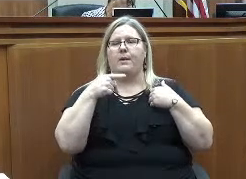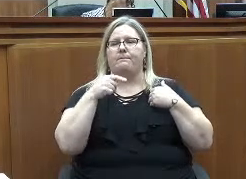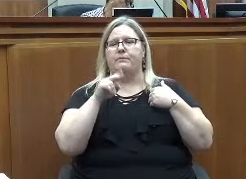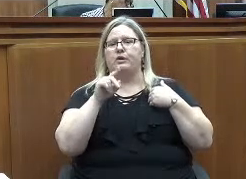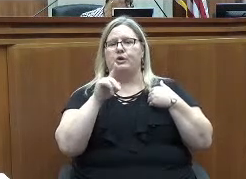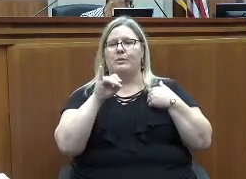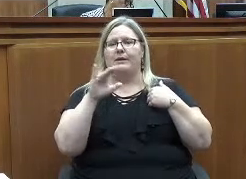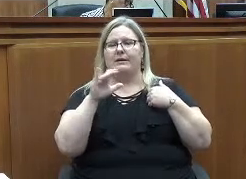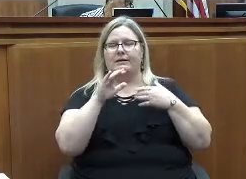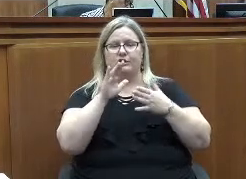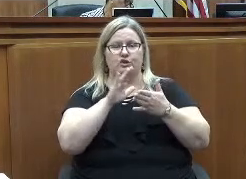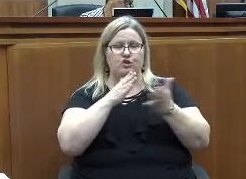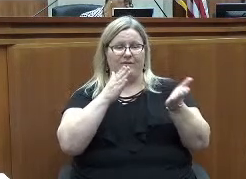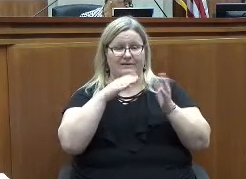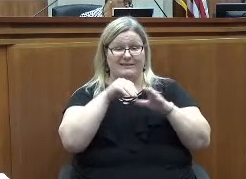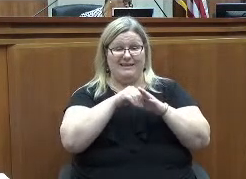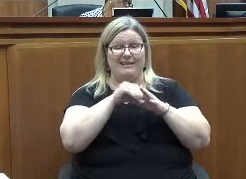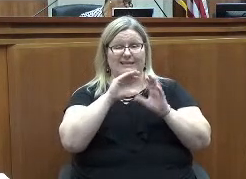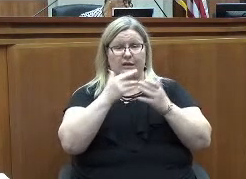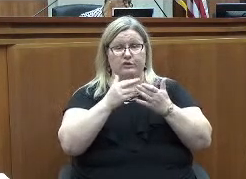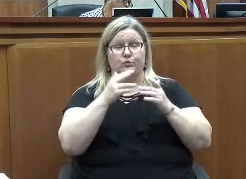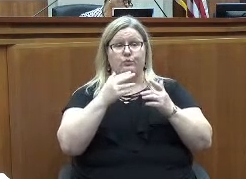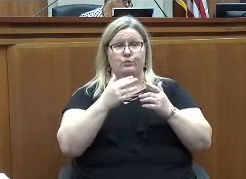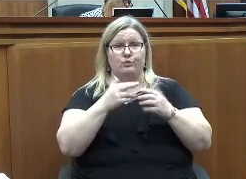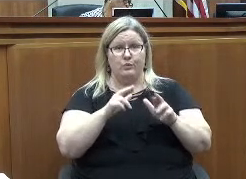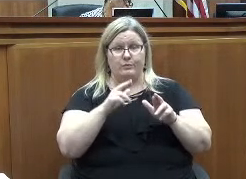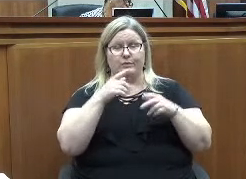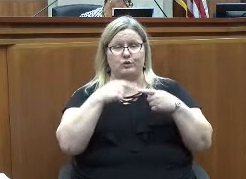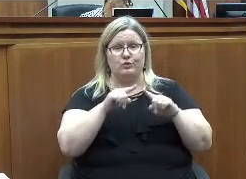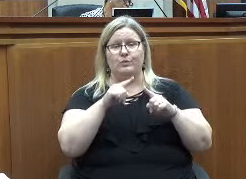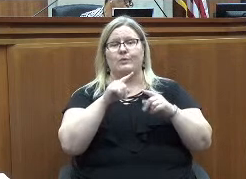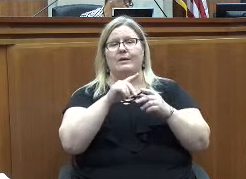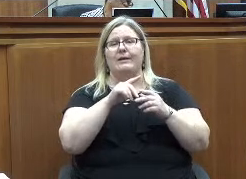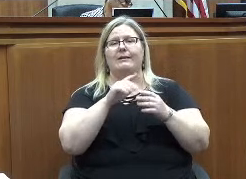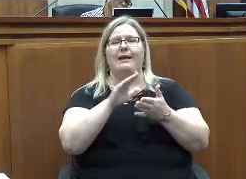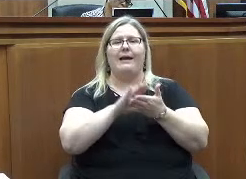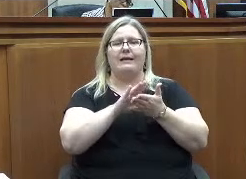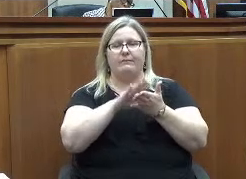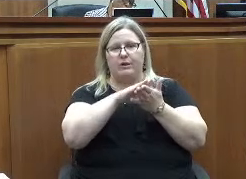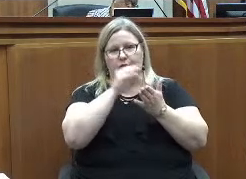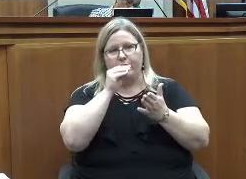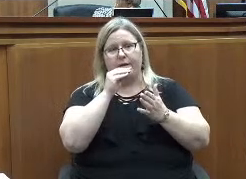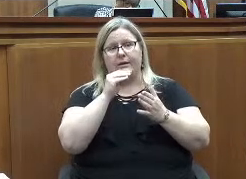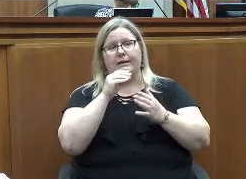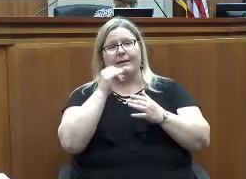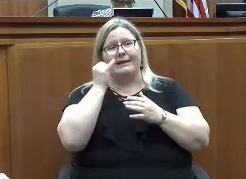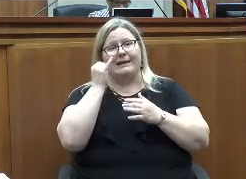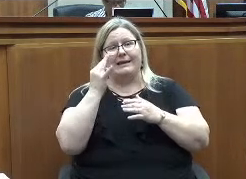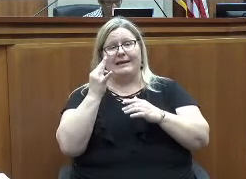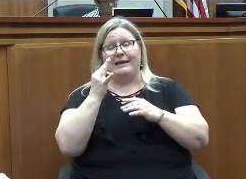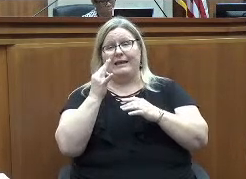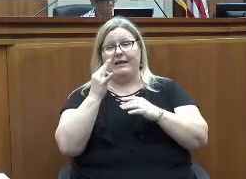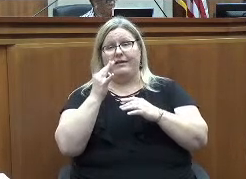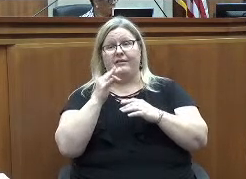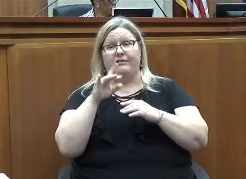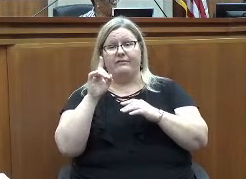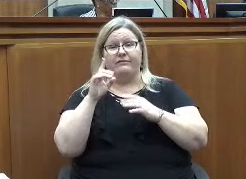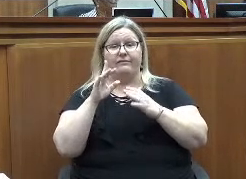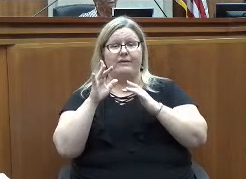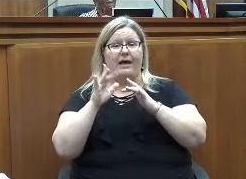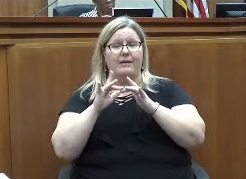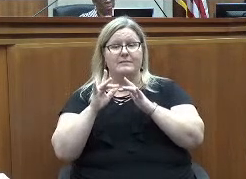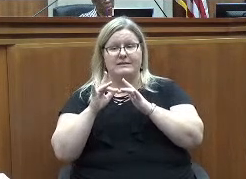classroom during academic learning. In the absence of these services, parents must make the decision to check their children out of school